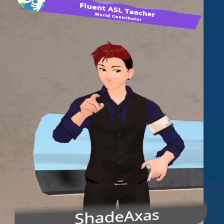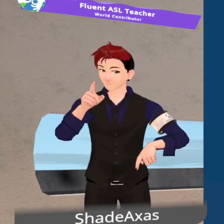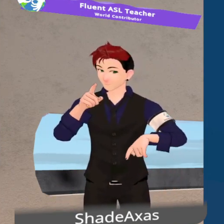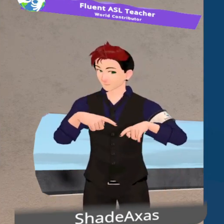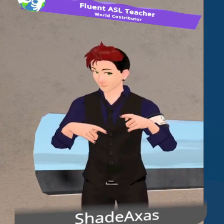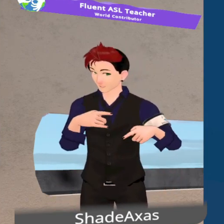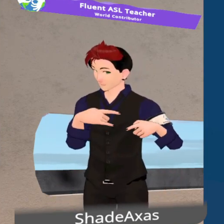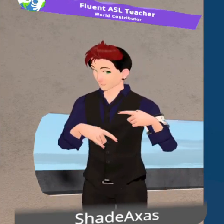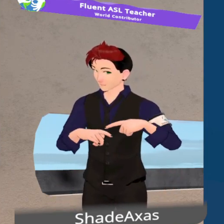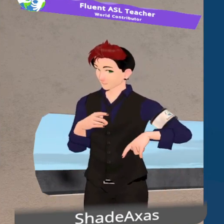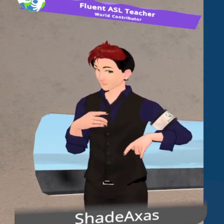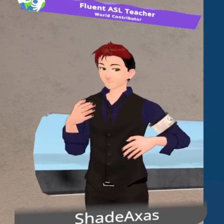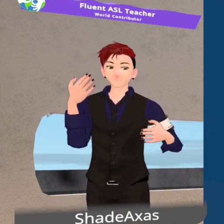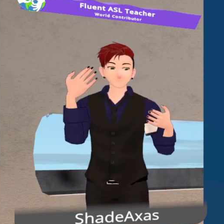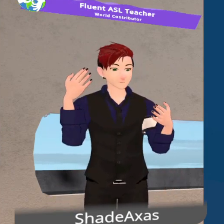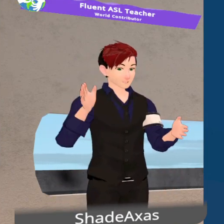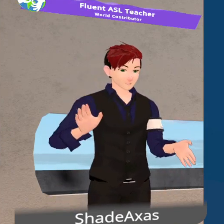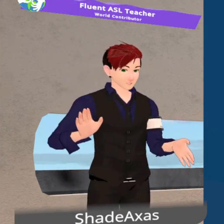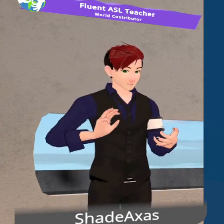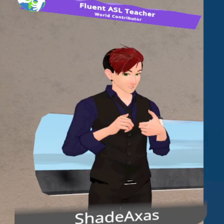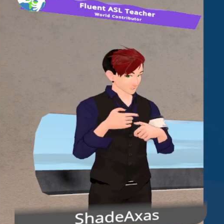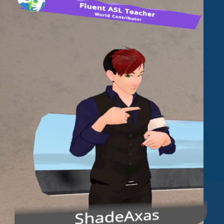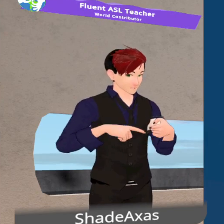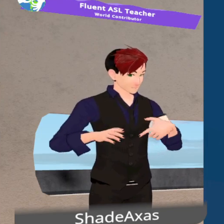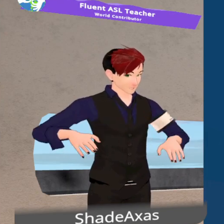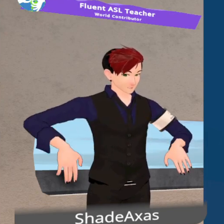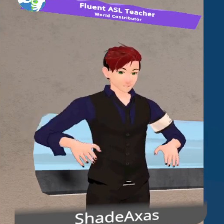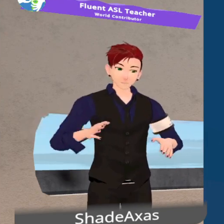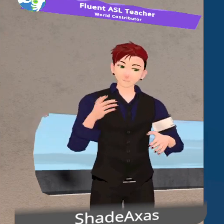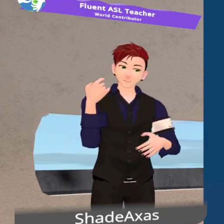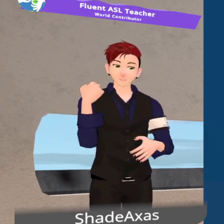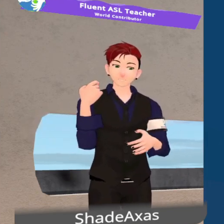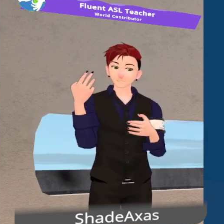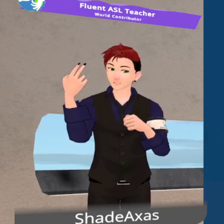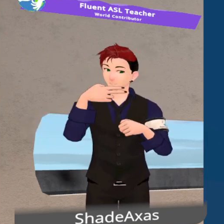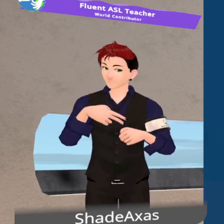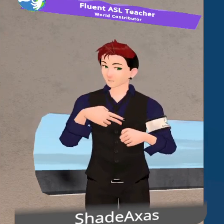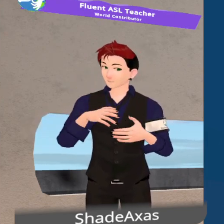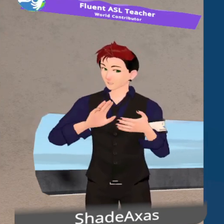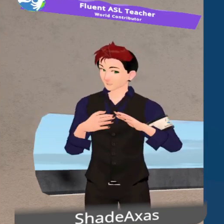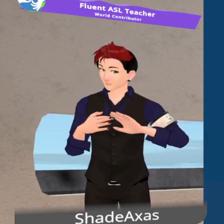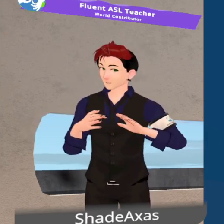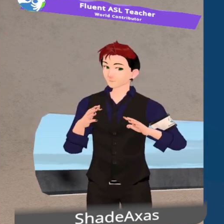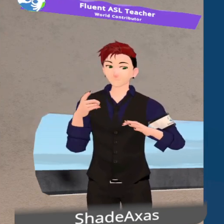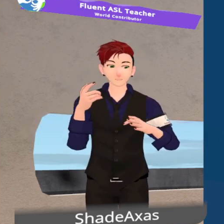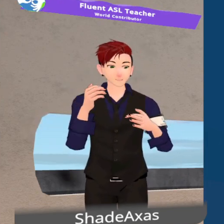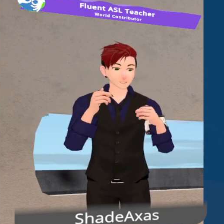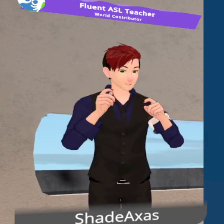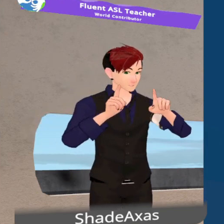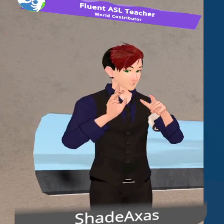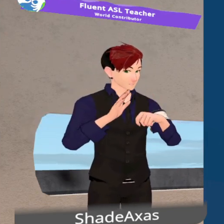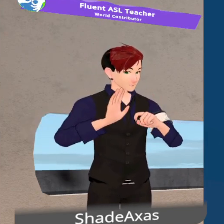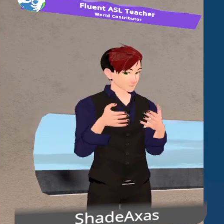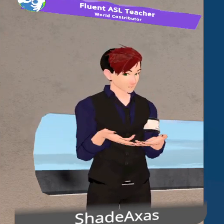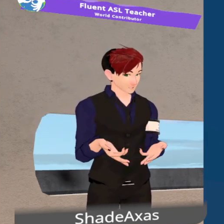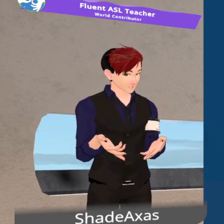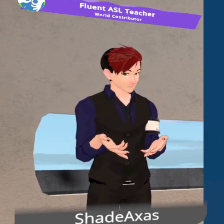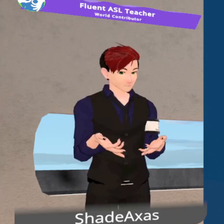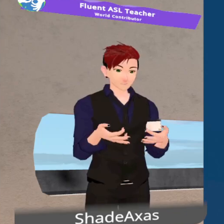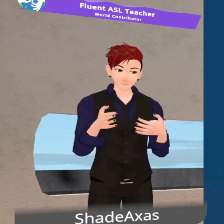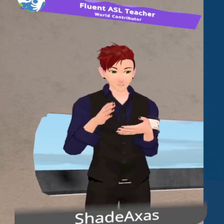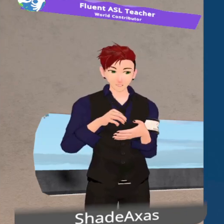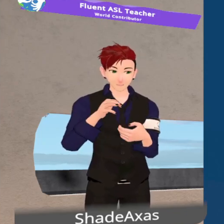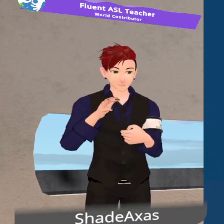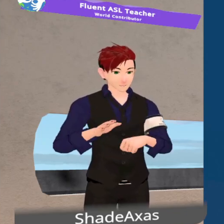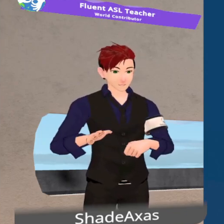If you can't sign, you don't know how to sign yet, you just joined the community, you haven't gone to a bunch of